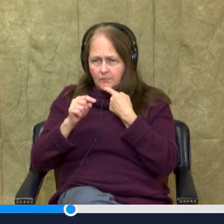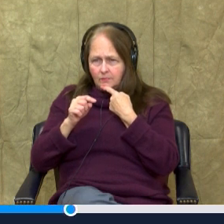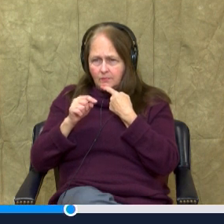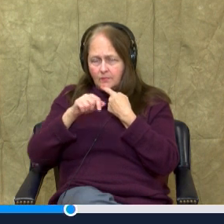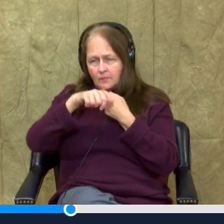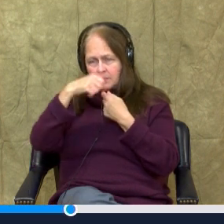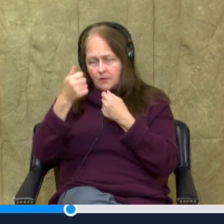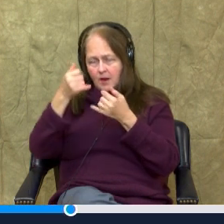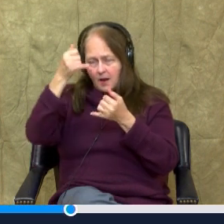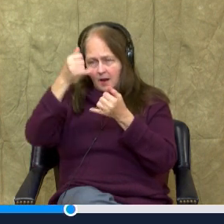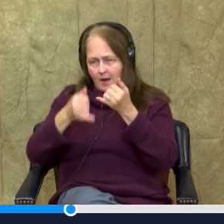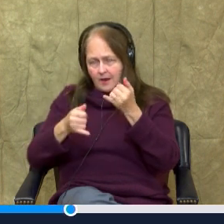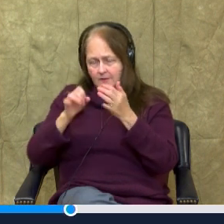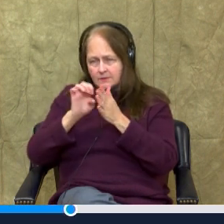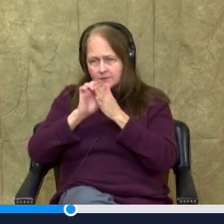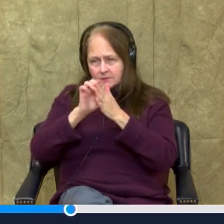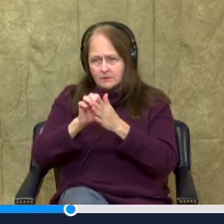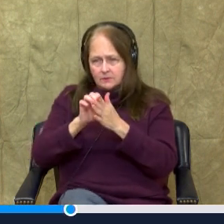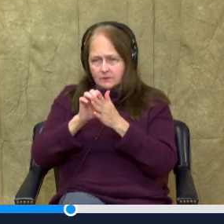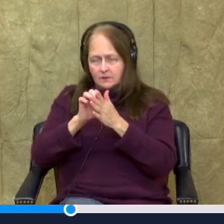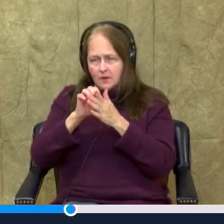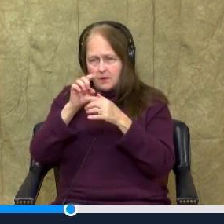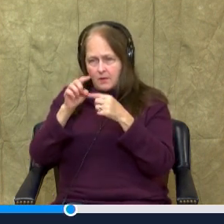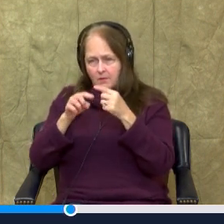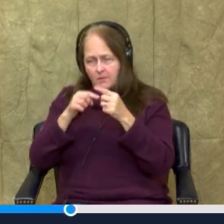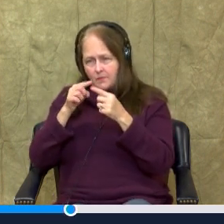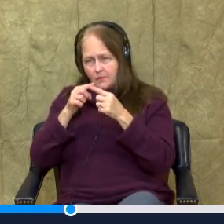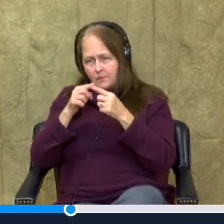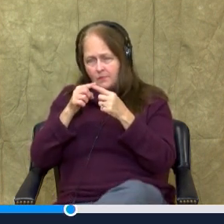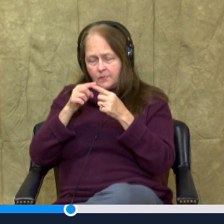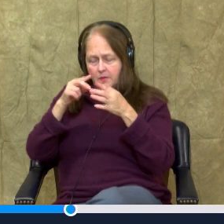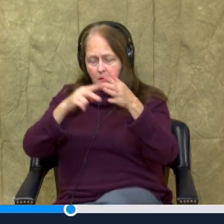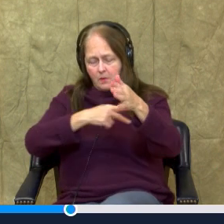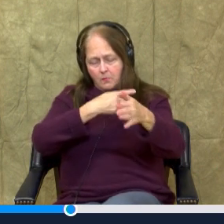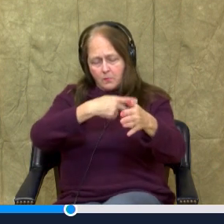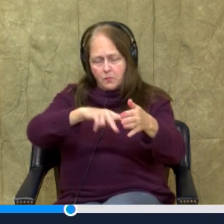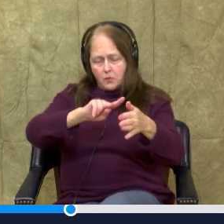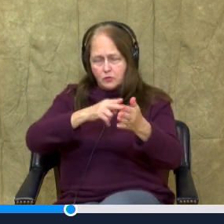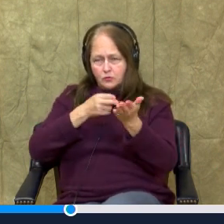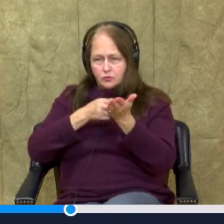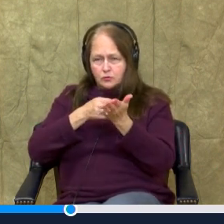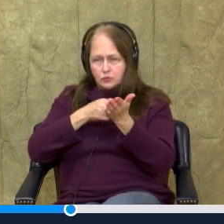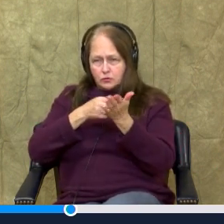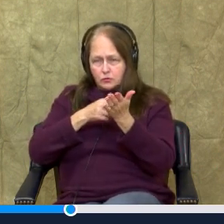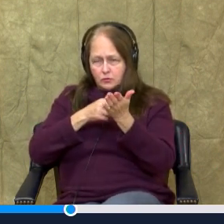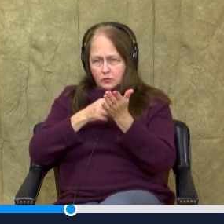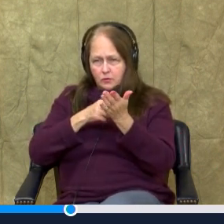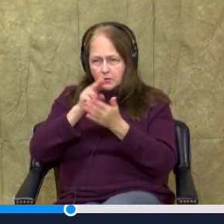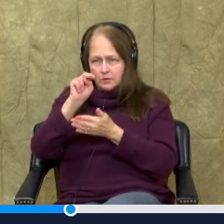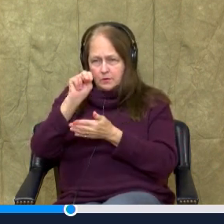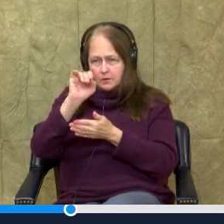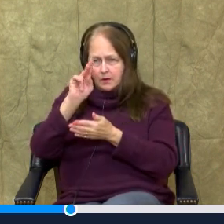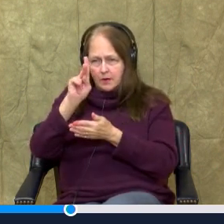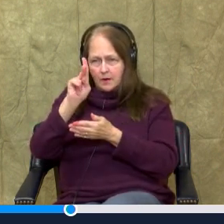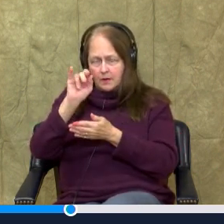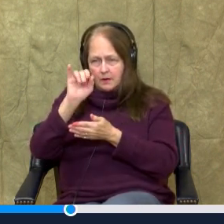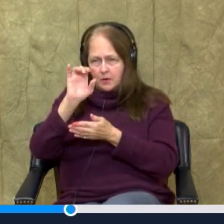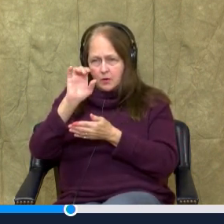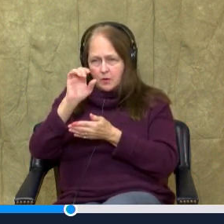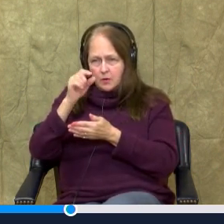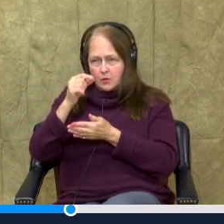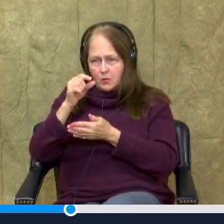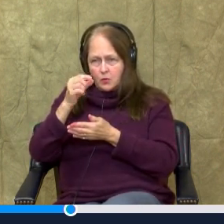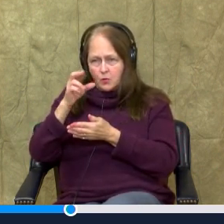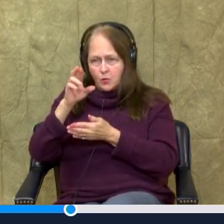And our last example is a poem entitled Truth by Nikki Grimes. If you will read